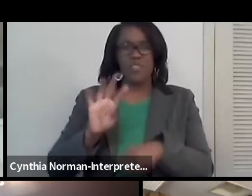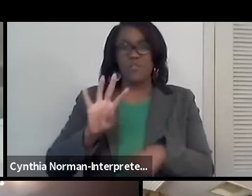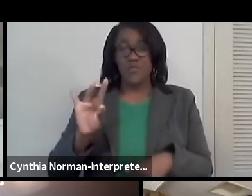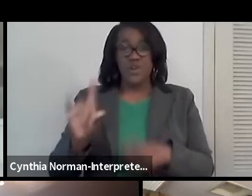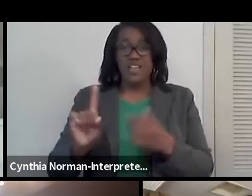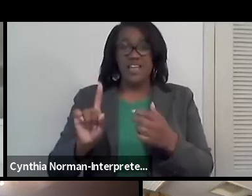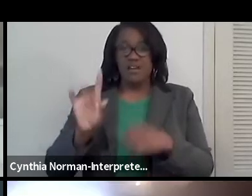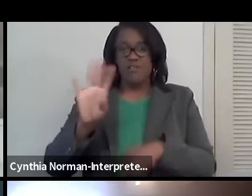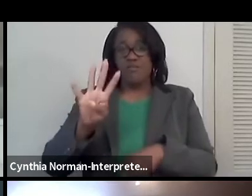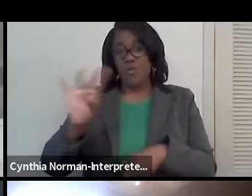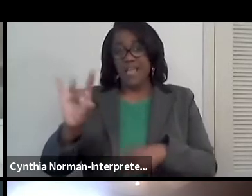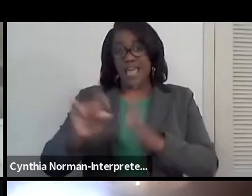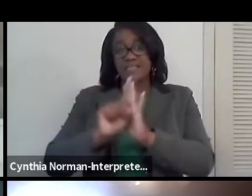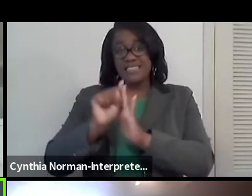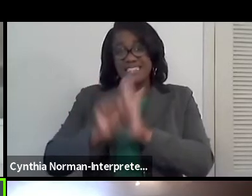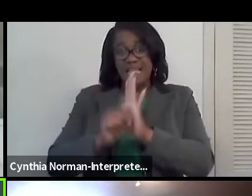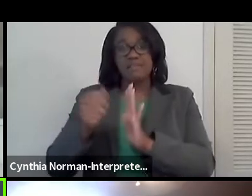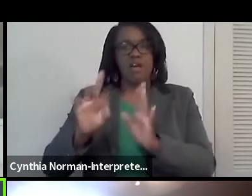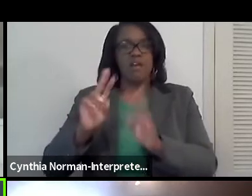America.